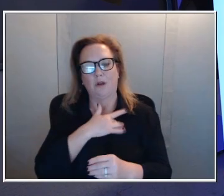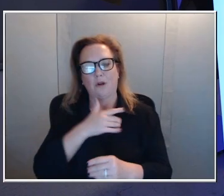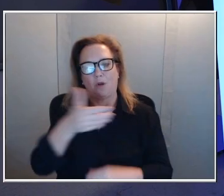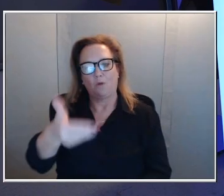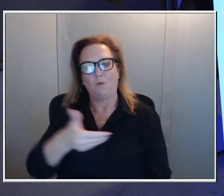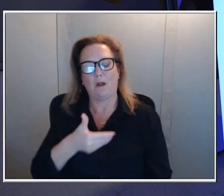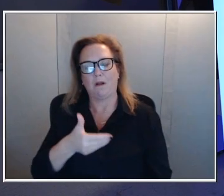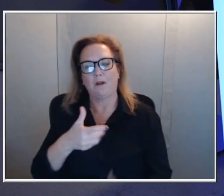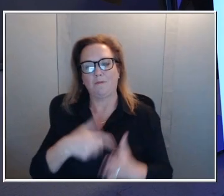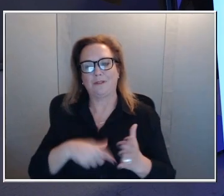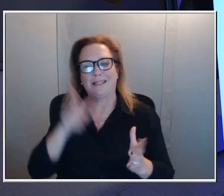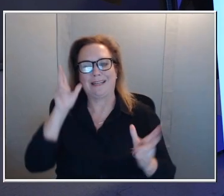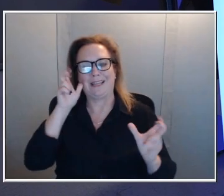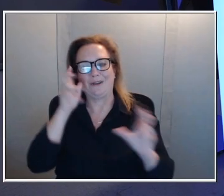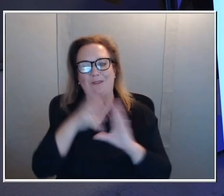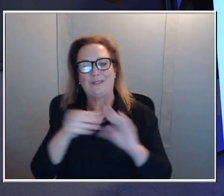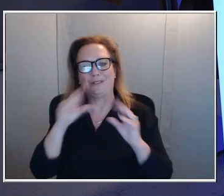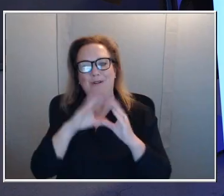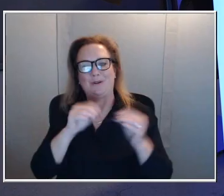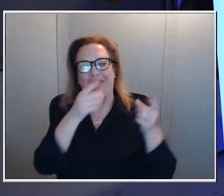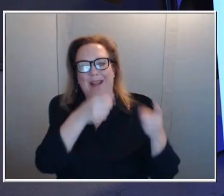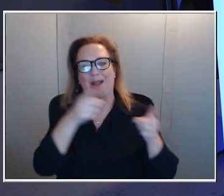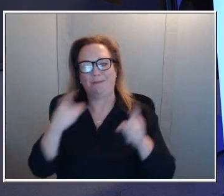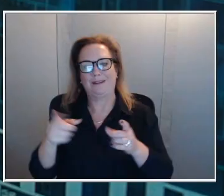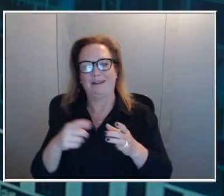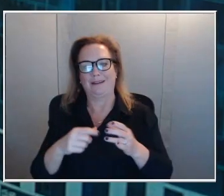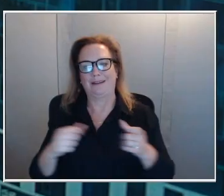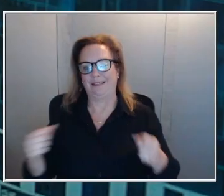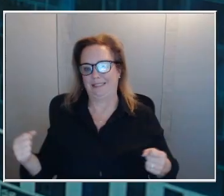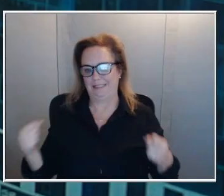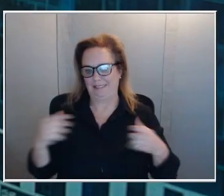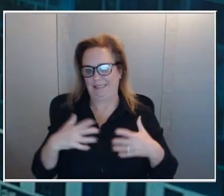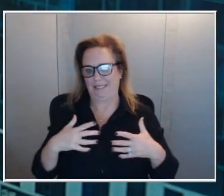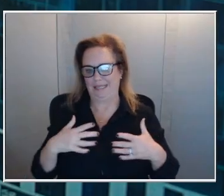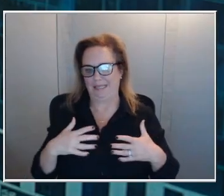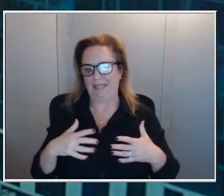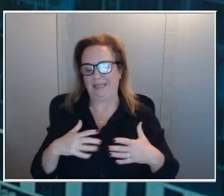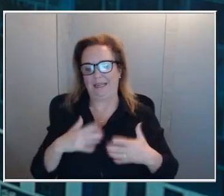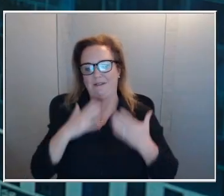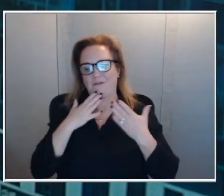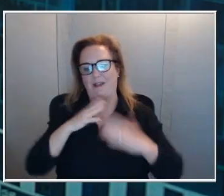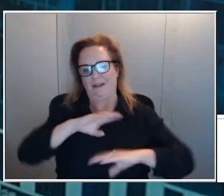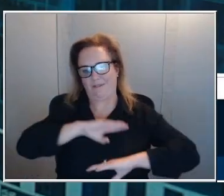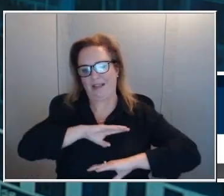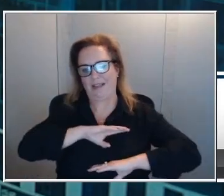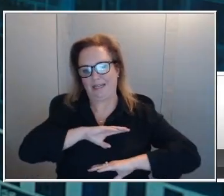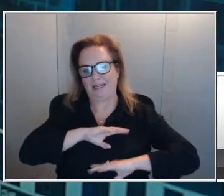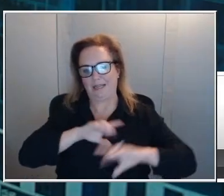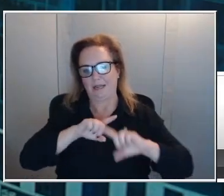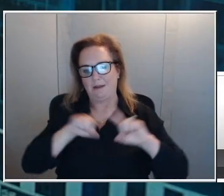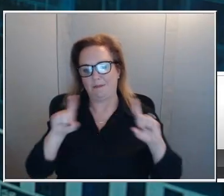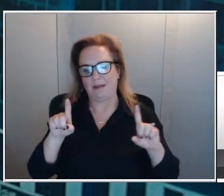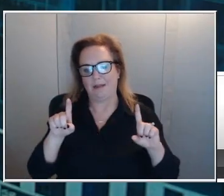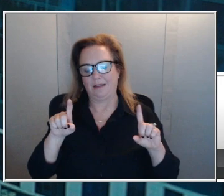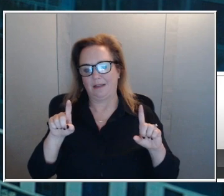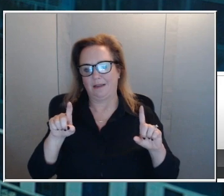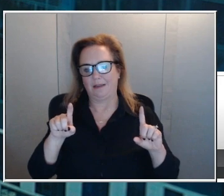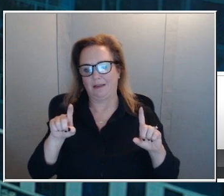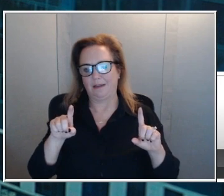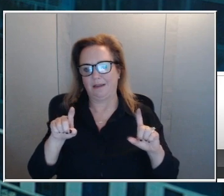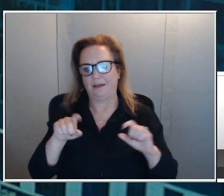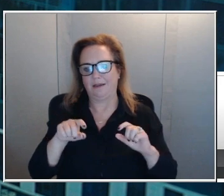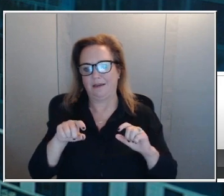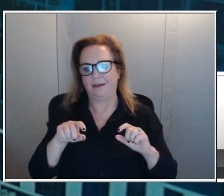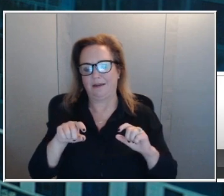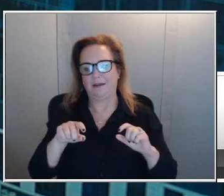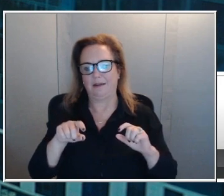it like to hear this whole story unfolding? Scary, gratifying at the same time, and really, very